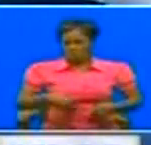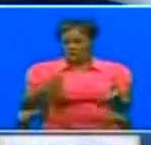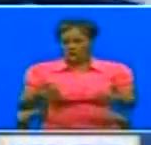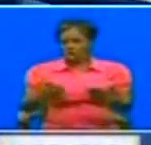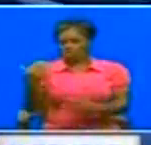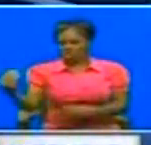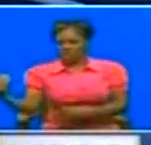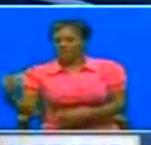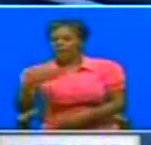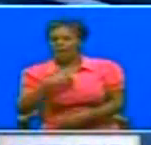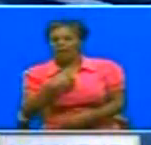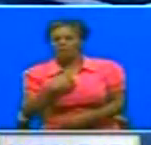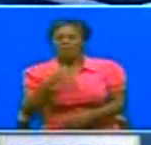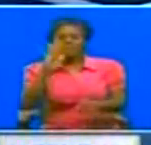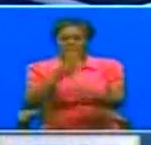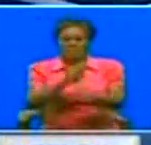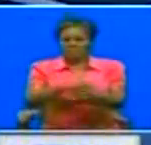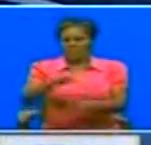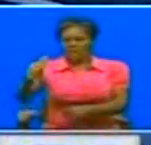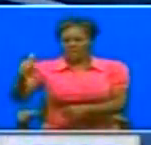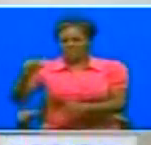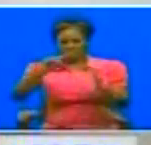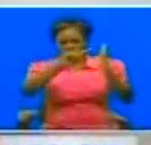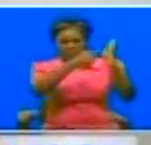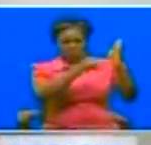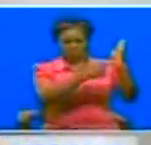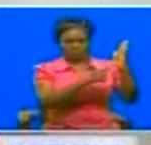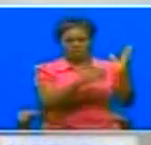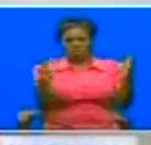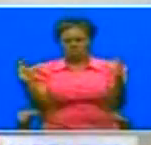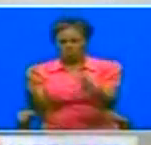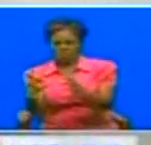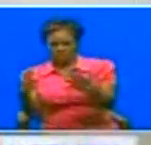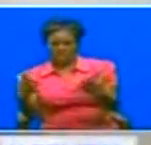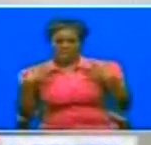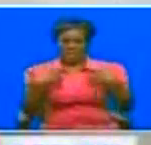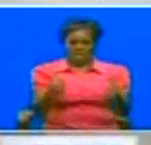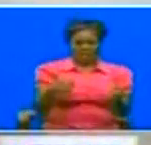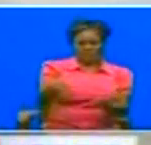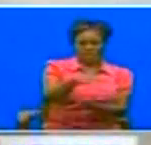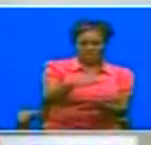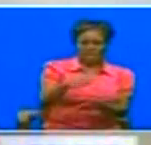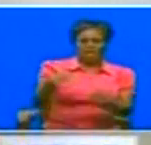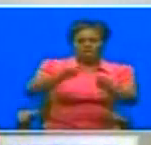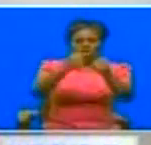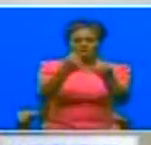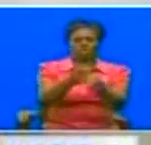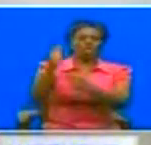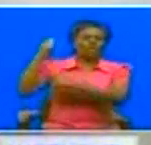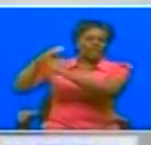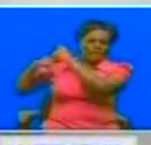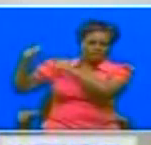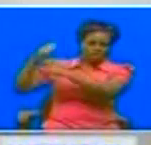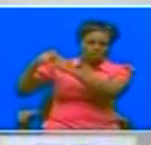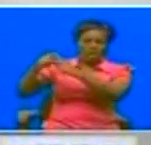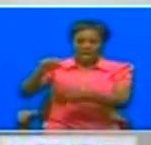we have a lot of other issues between communities and health facilities, socio-cultural, and those